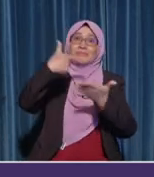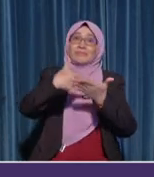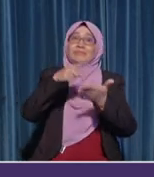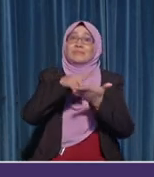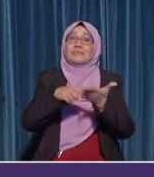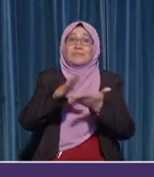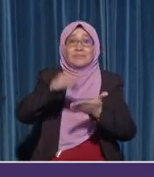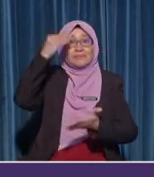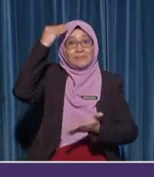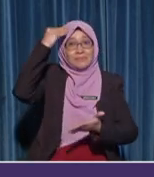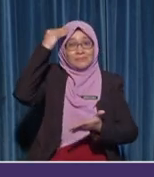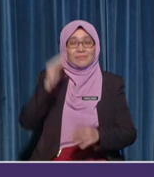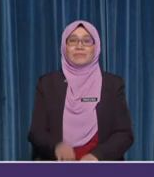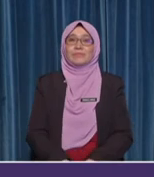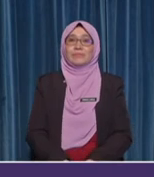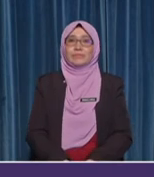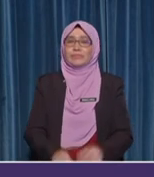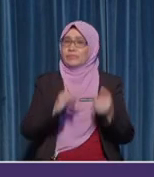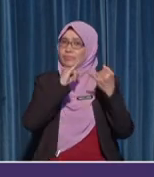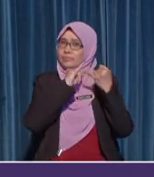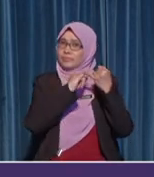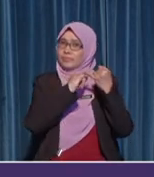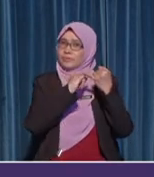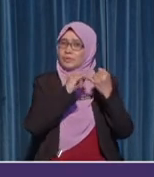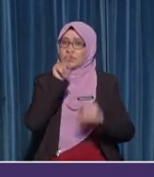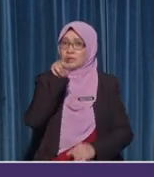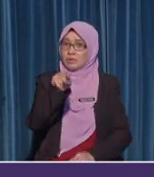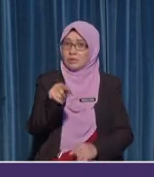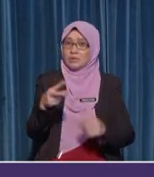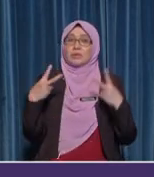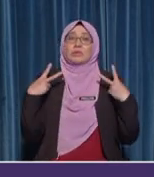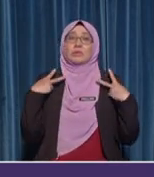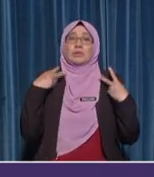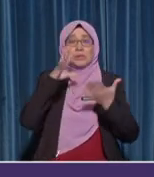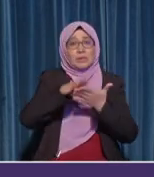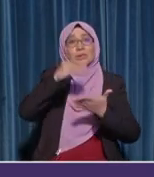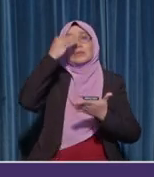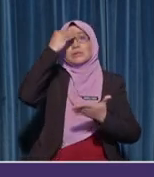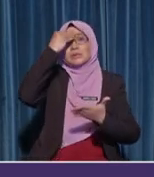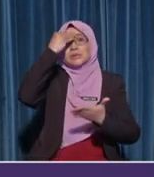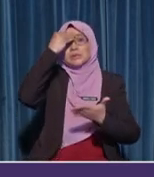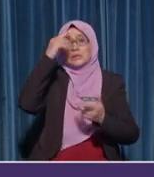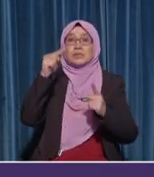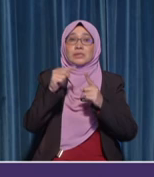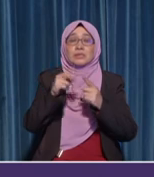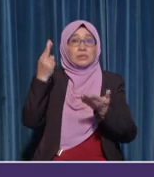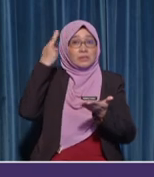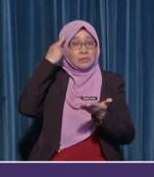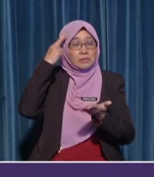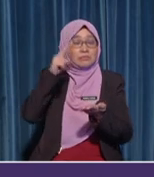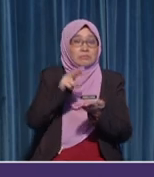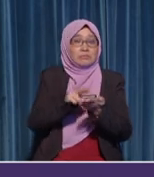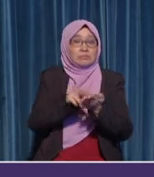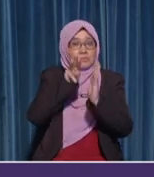At the end of this lesson, you have learned to recognize